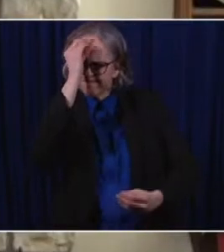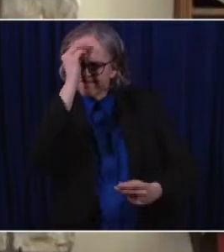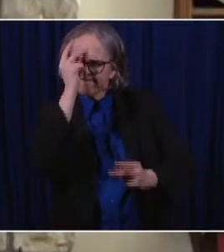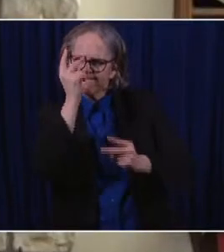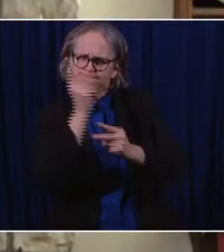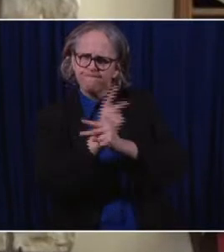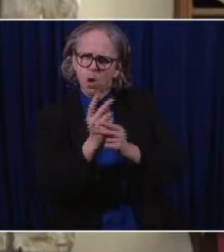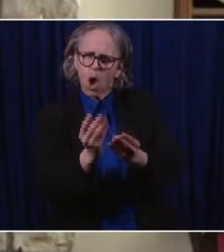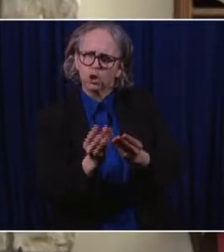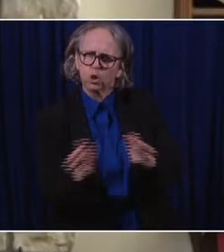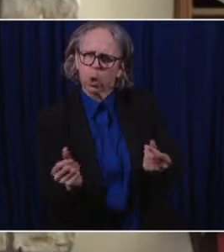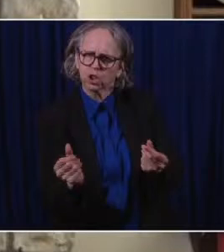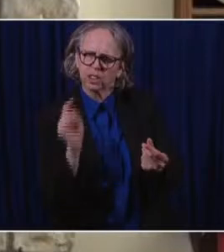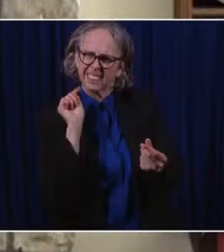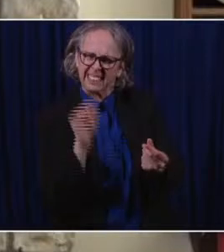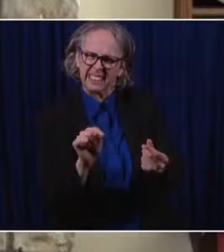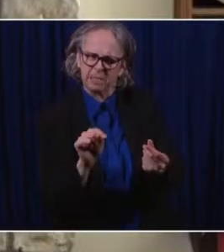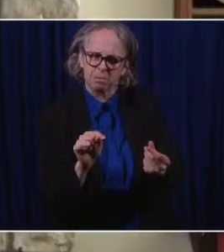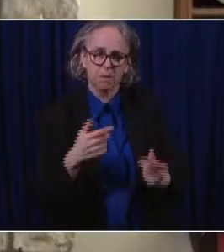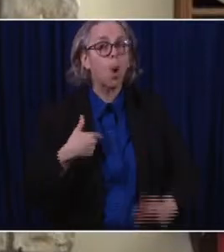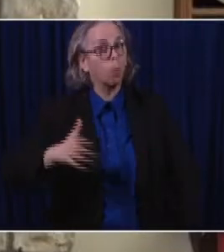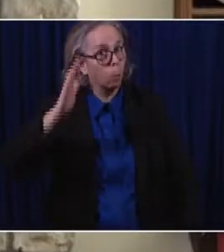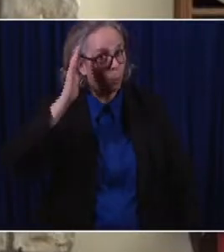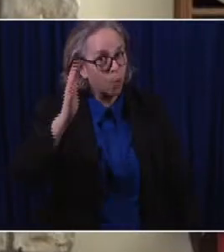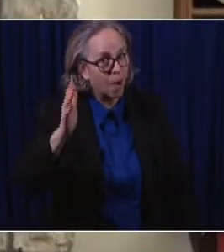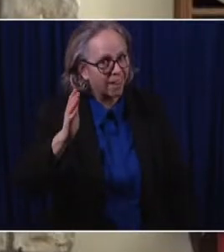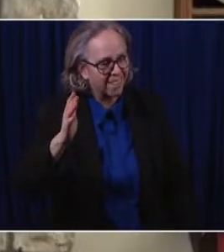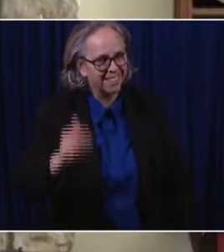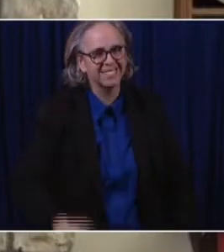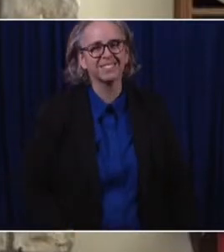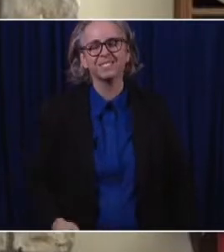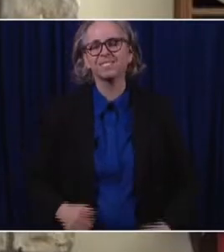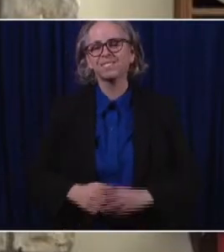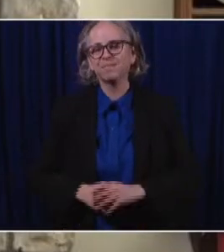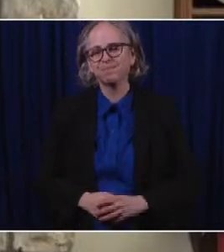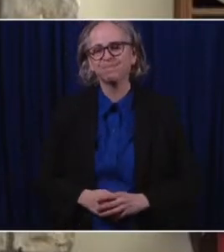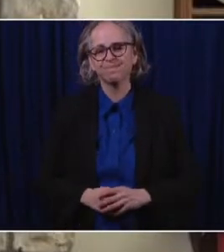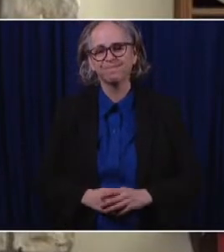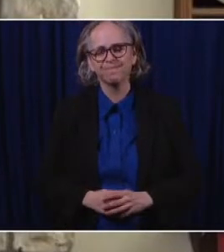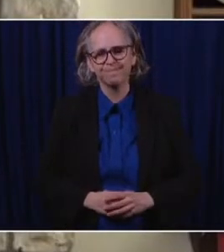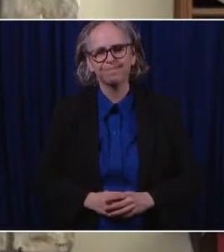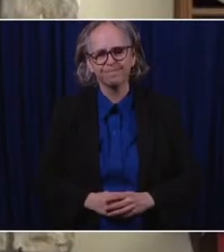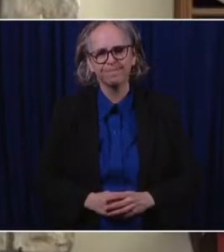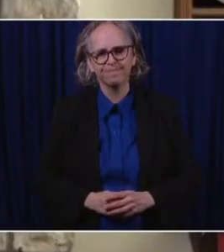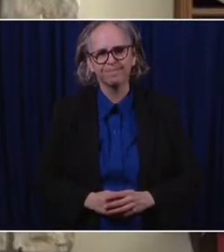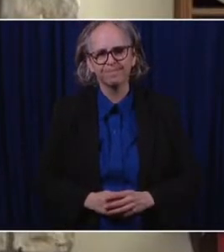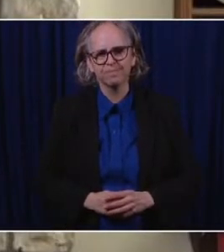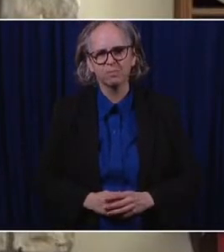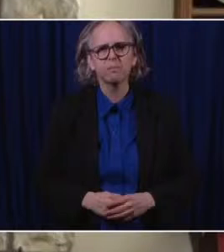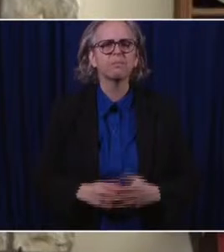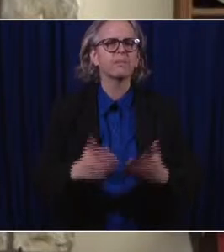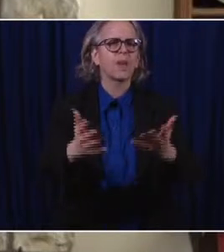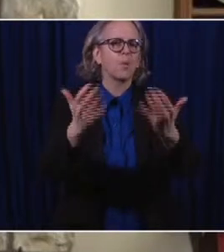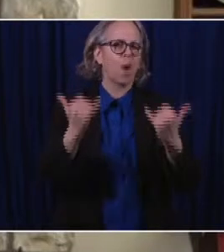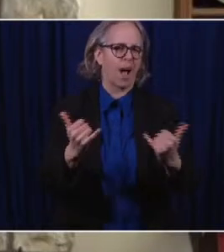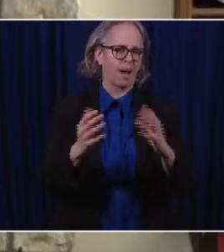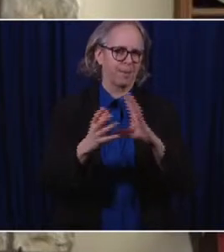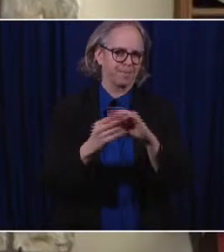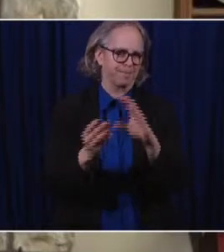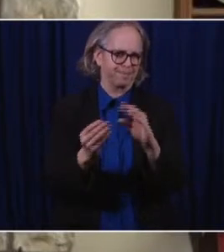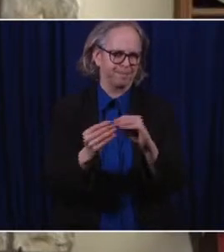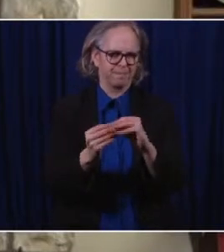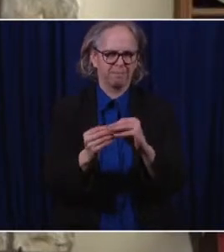do. Let's talk about what we do. Let's talk first about our student wellness